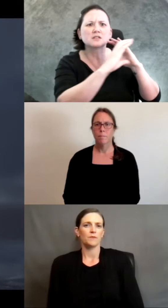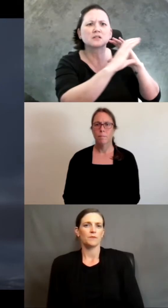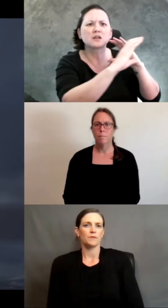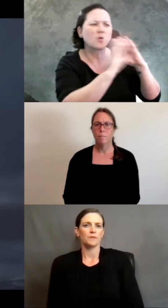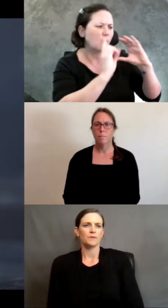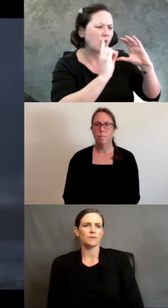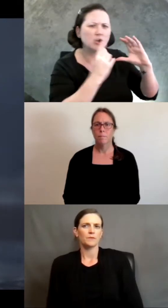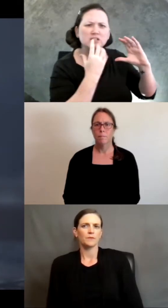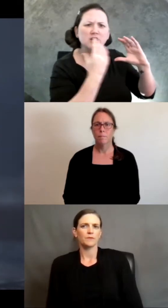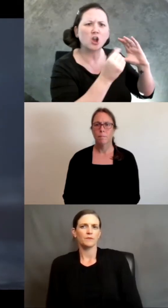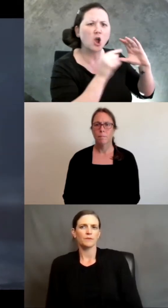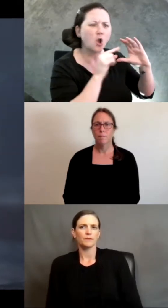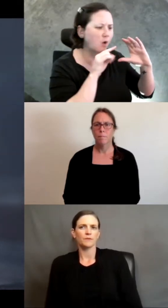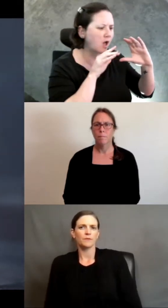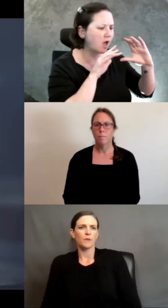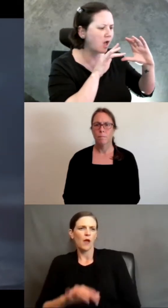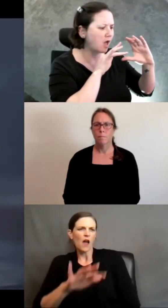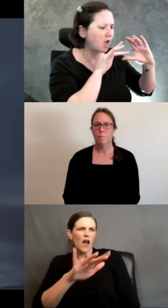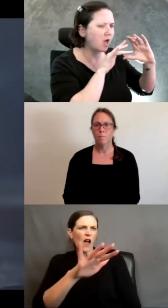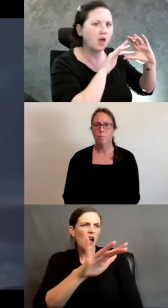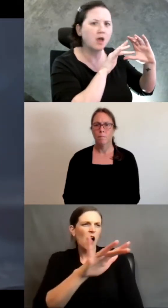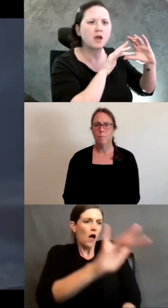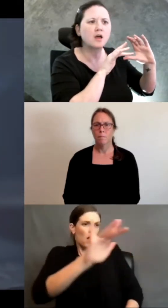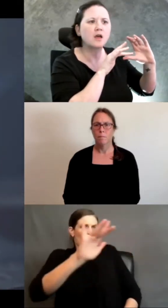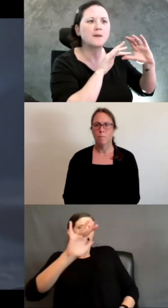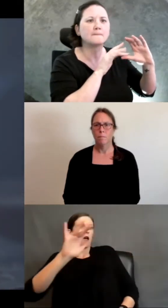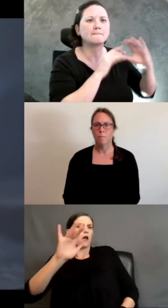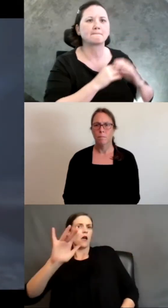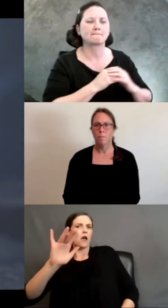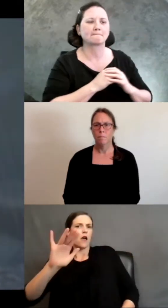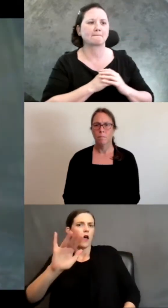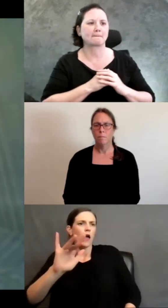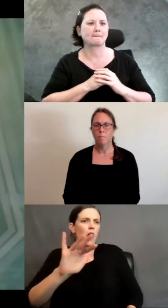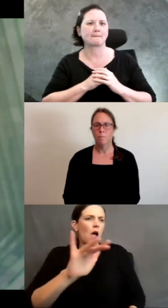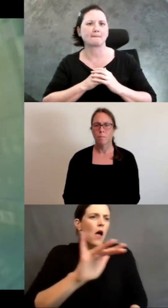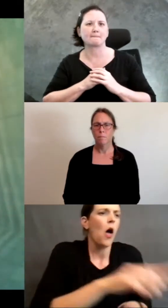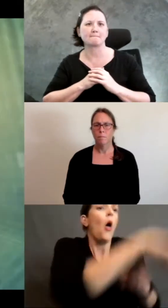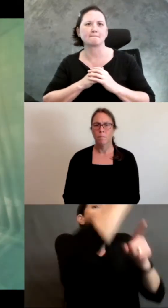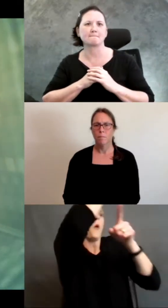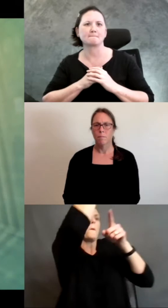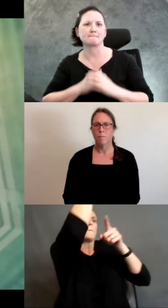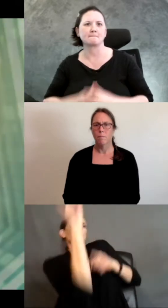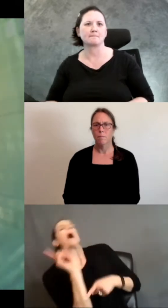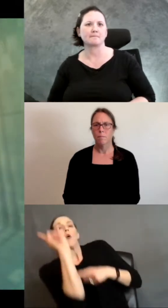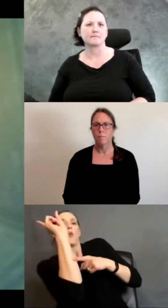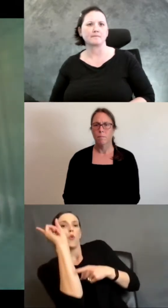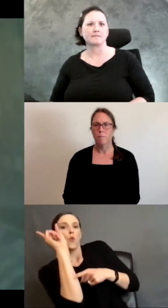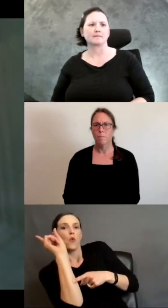out her hand and senses something. She reaches further and suddenly it sparks, throwing her